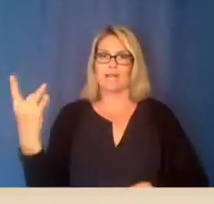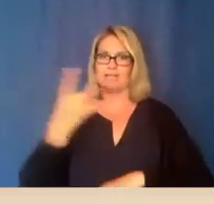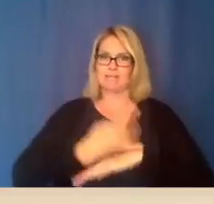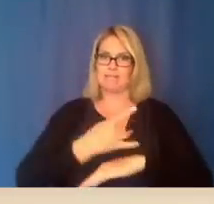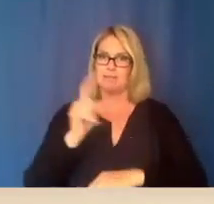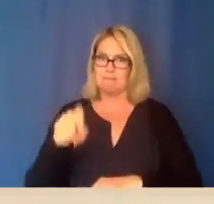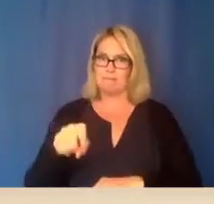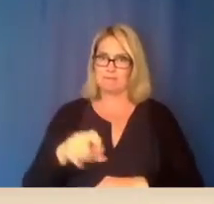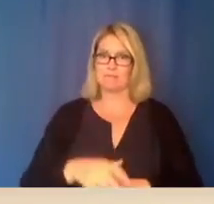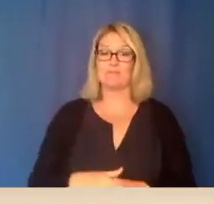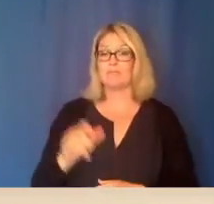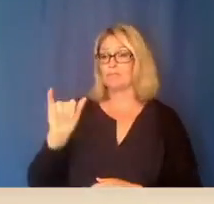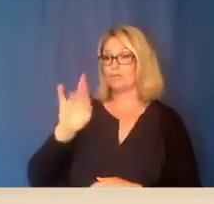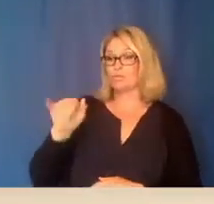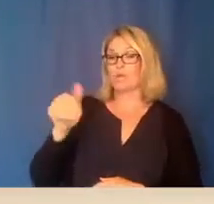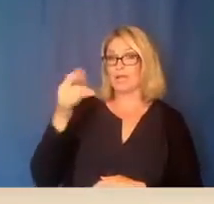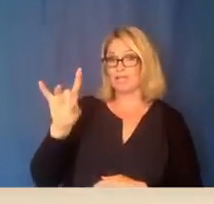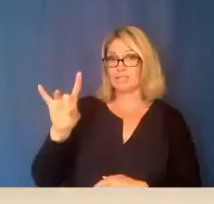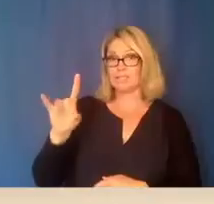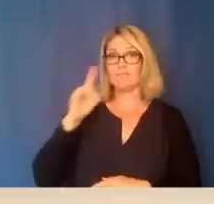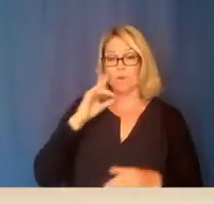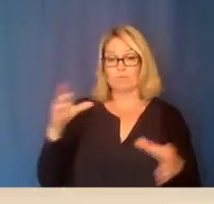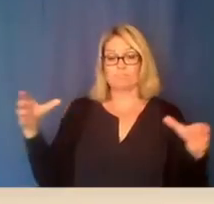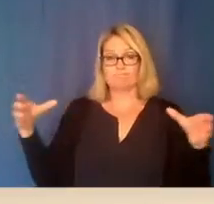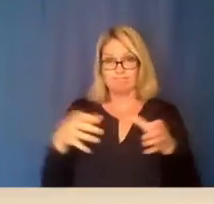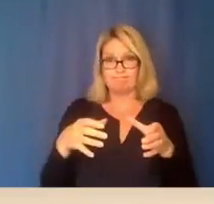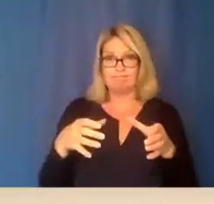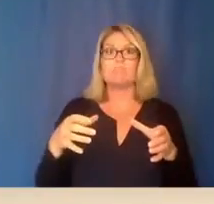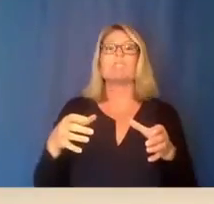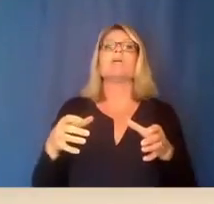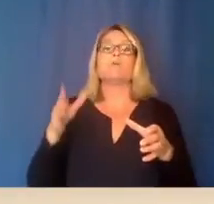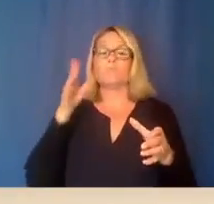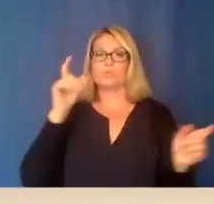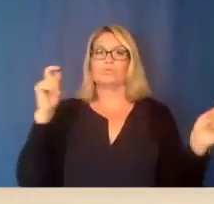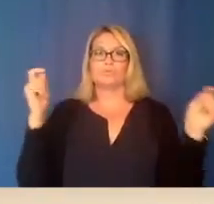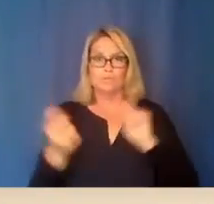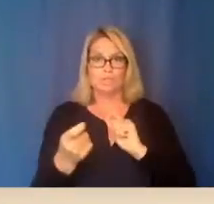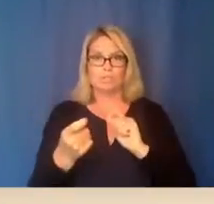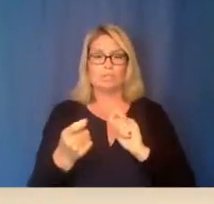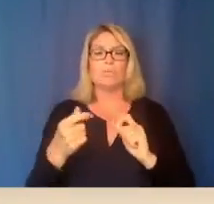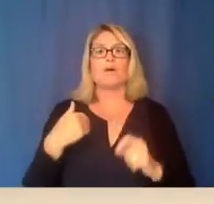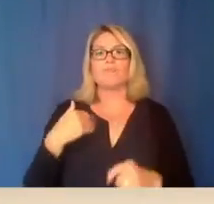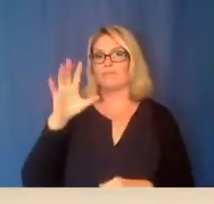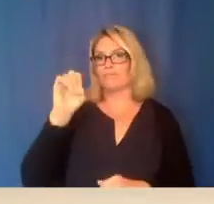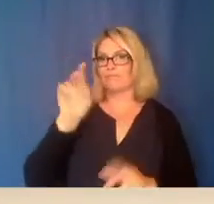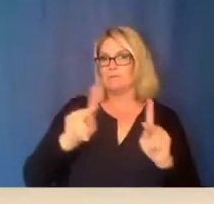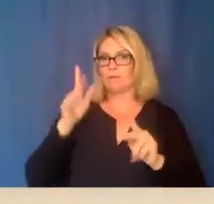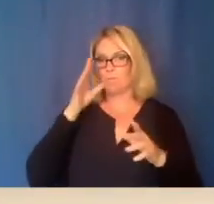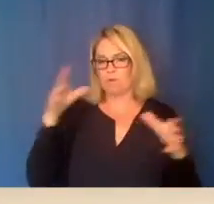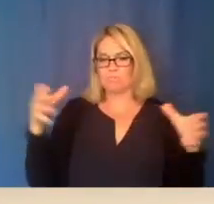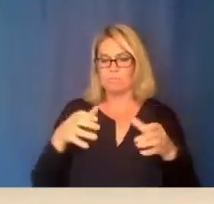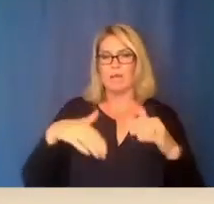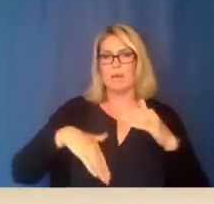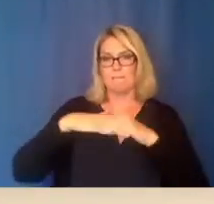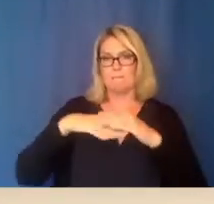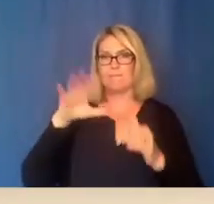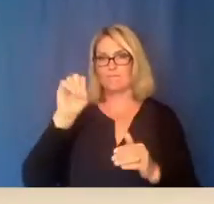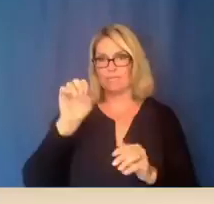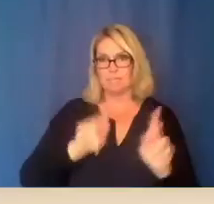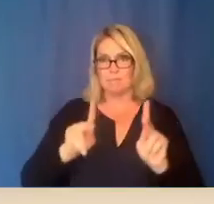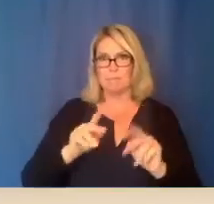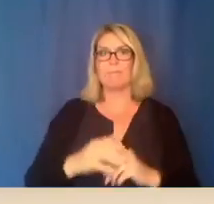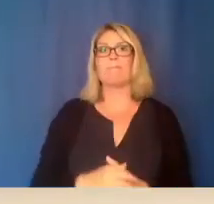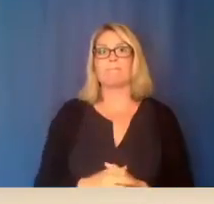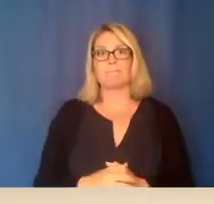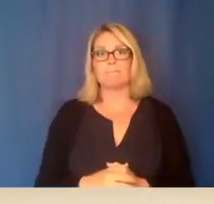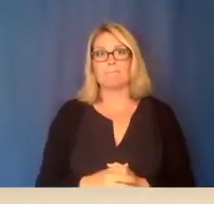July 18th, the personal gathering limits will change and will go up to including 50 people, and there will be no limit on the number of